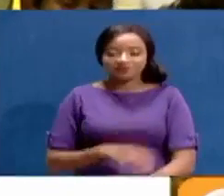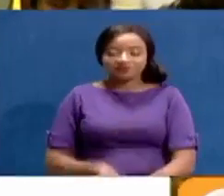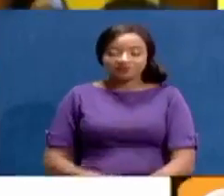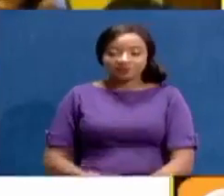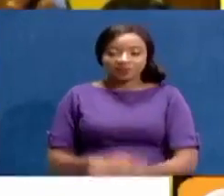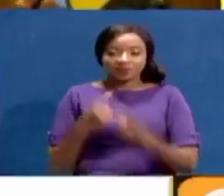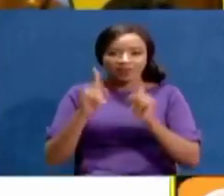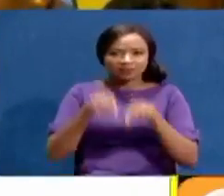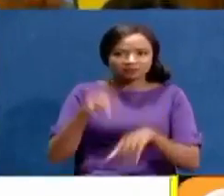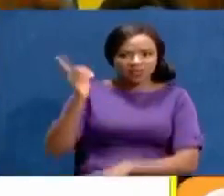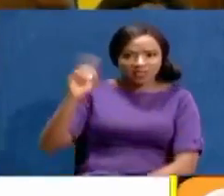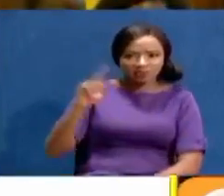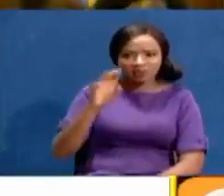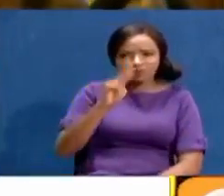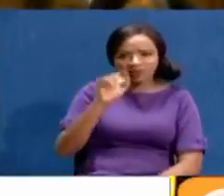Andere, Nairobi's